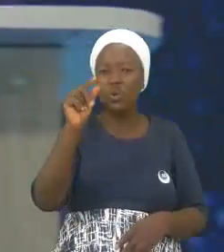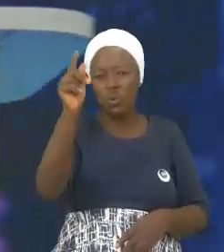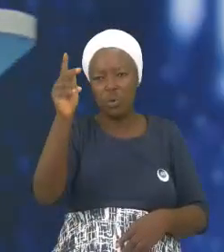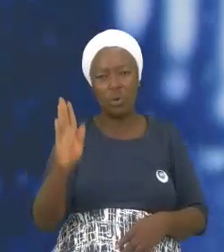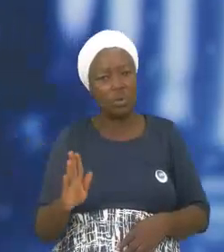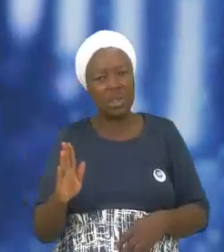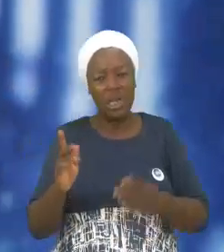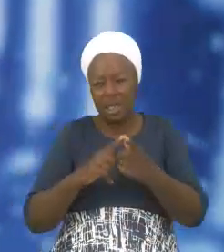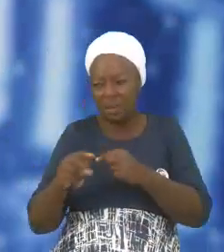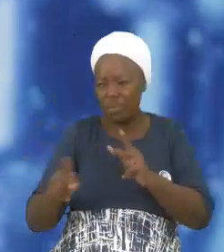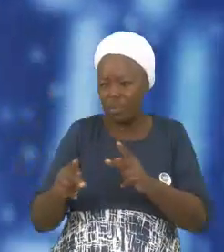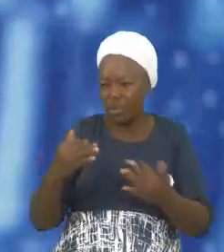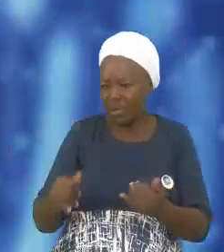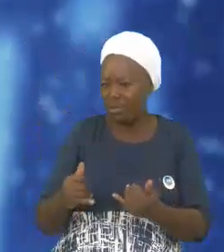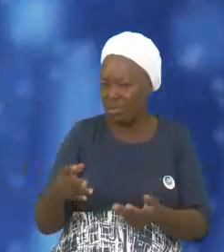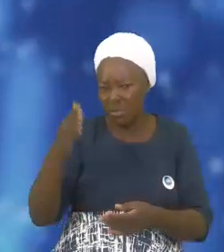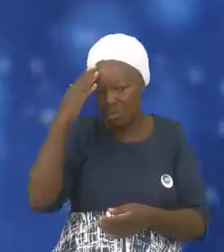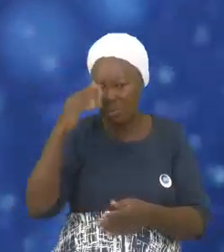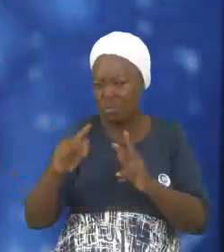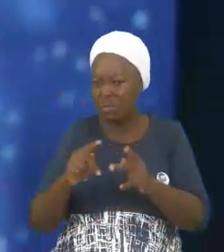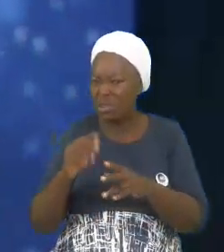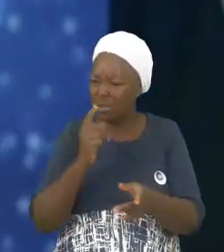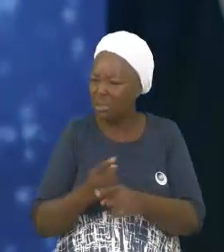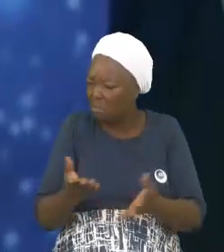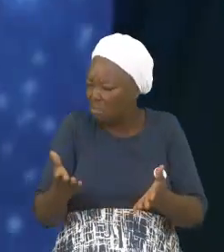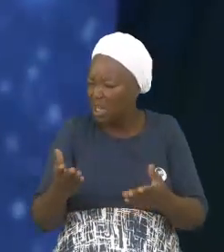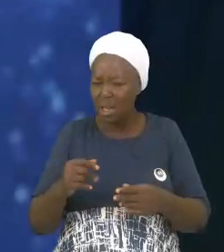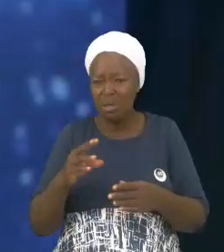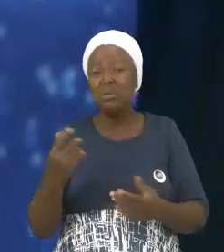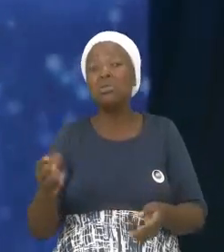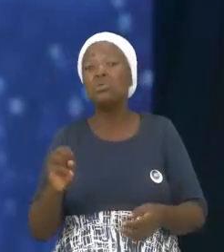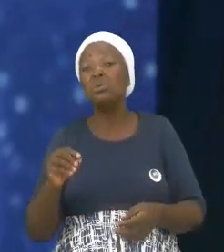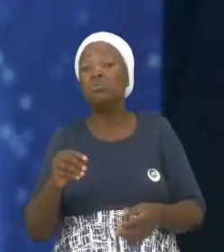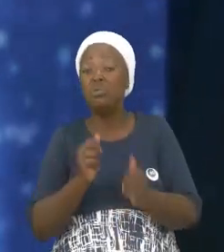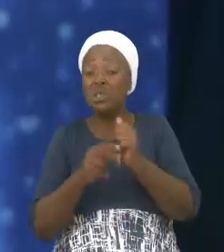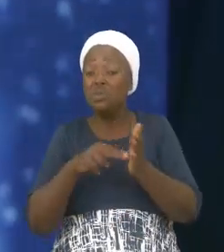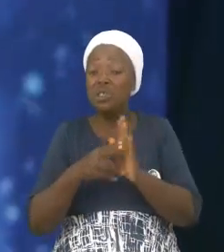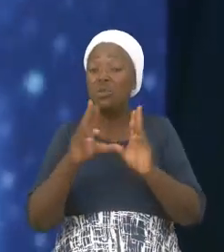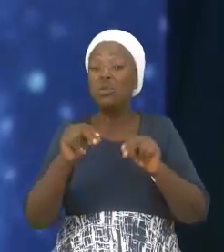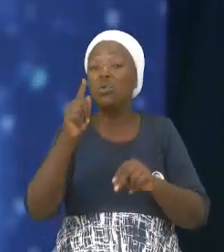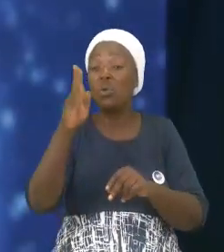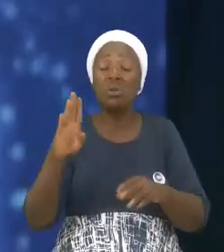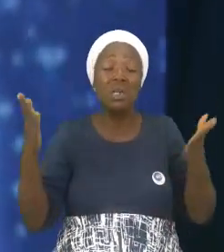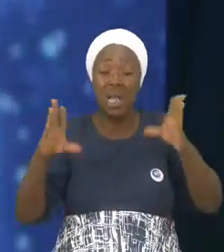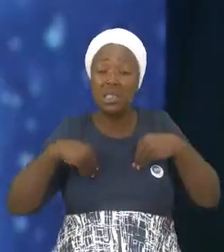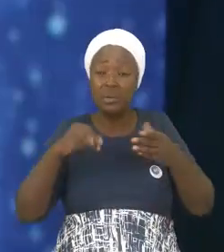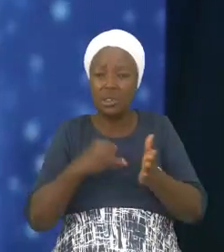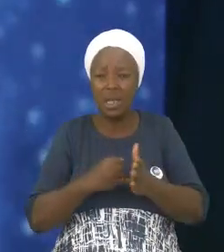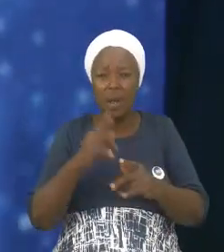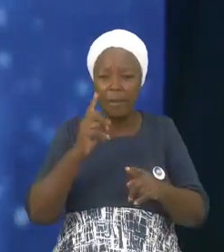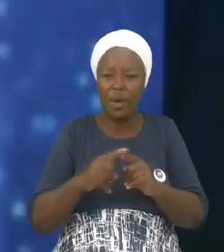the Pentecostal Union of Russia, they invited me, and we went there, and it was a parliamentary